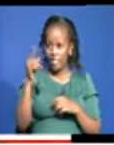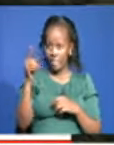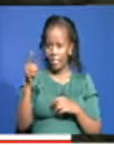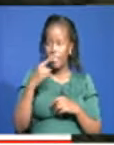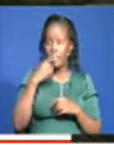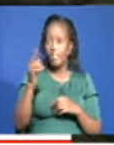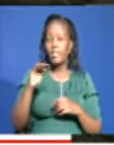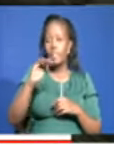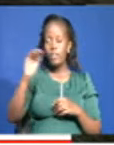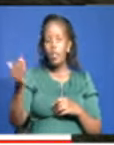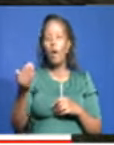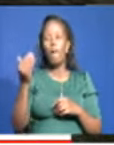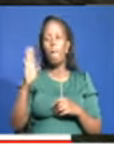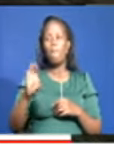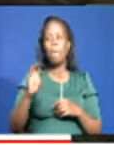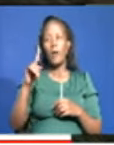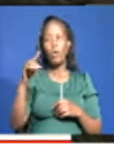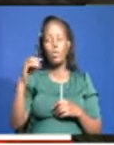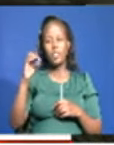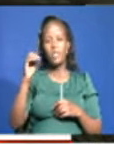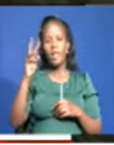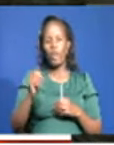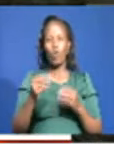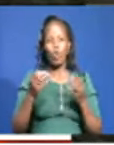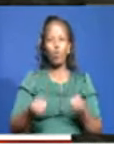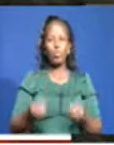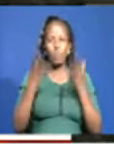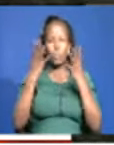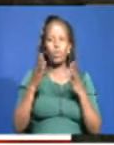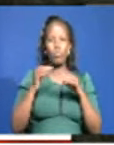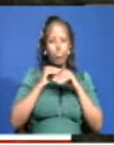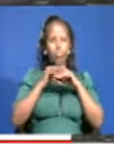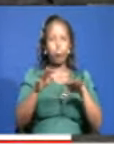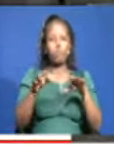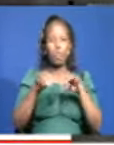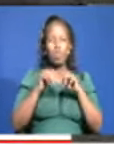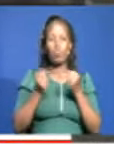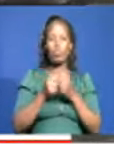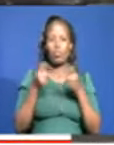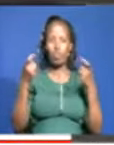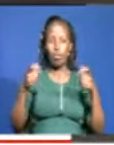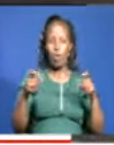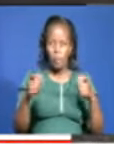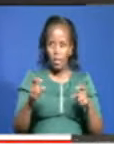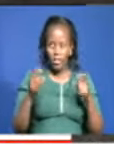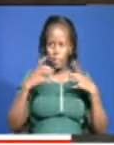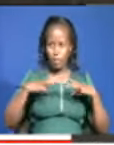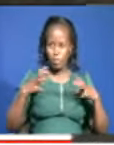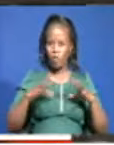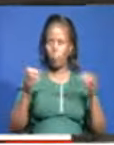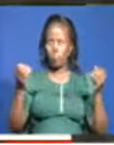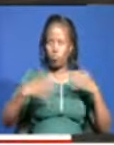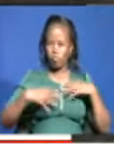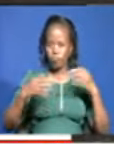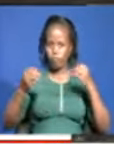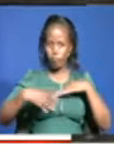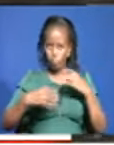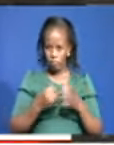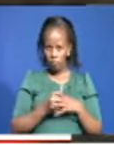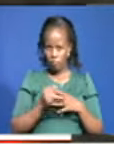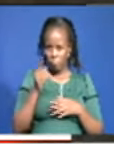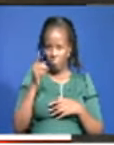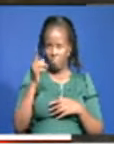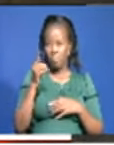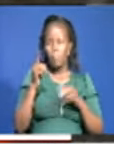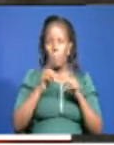erupting flooded the social media platforms, sending shockwaves through the masses. This pushed the